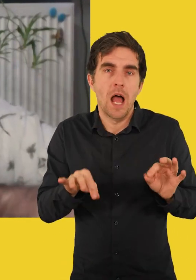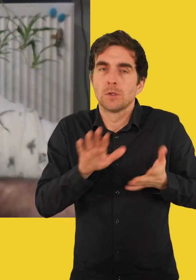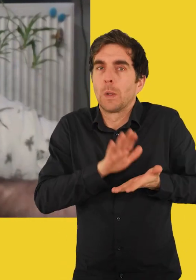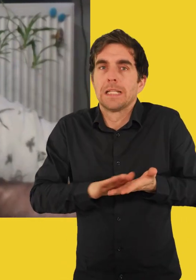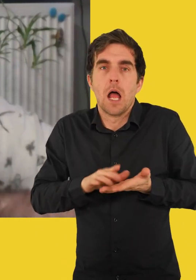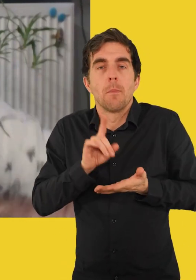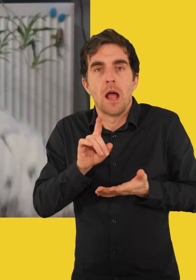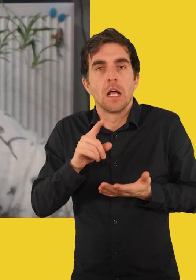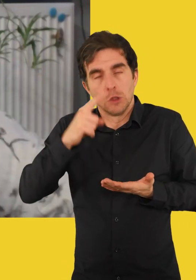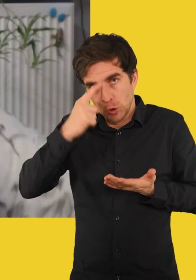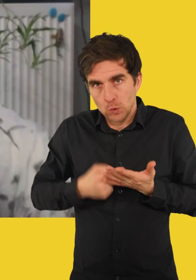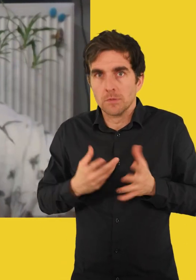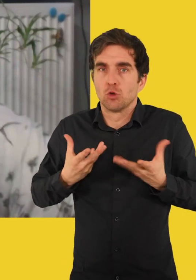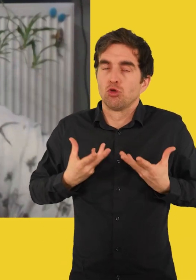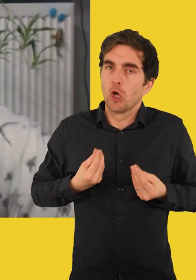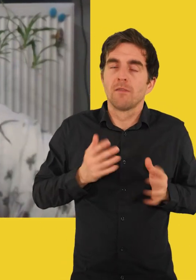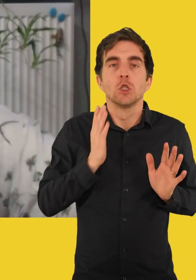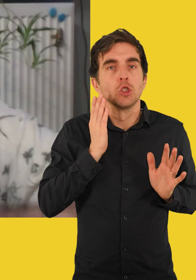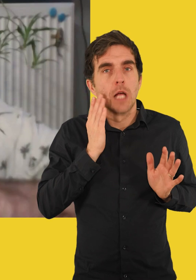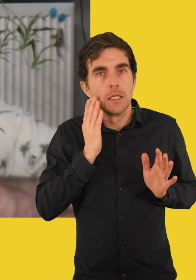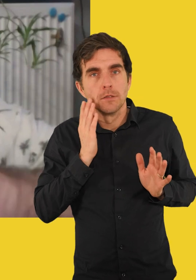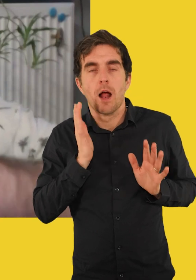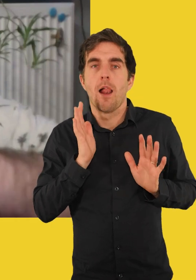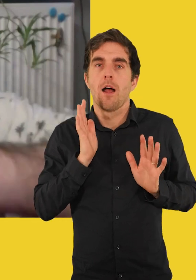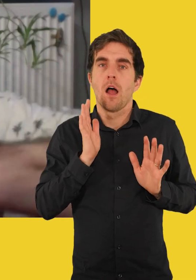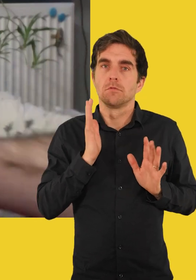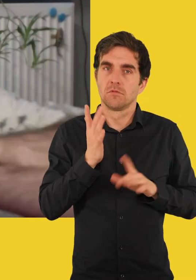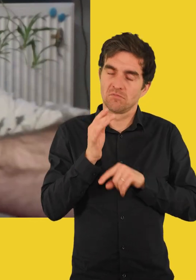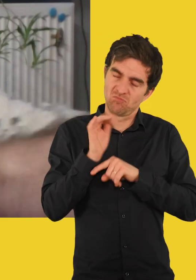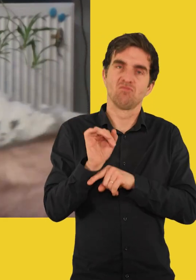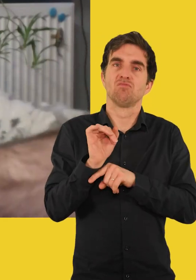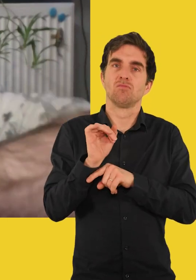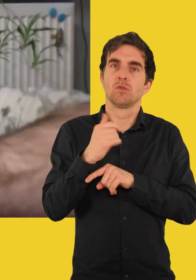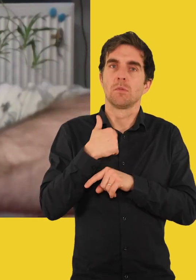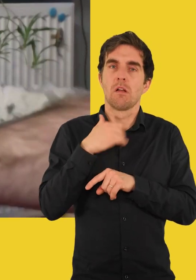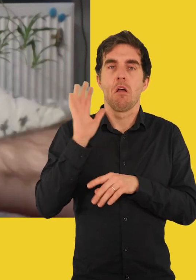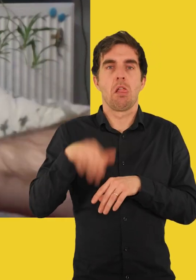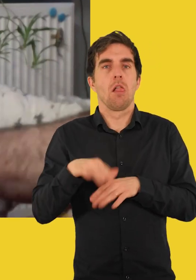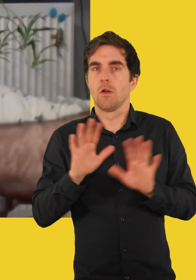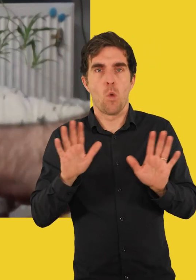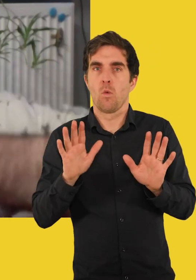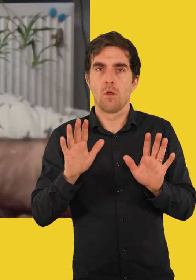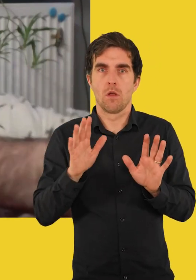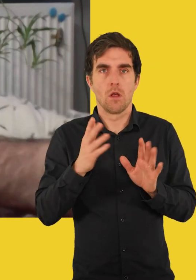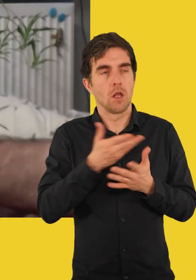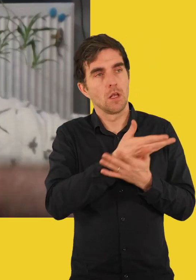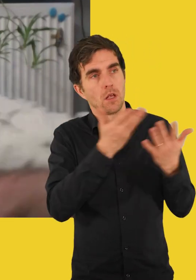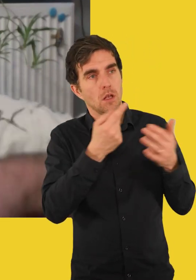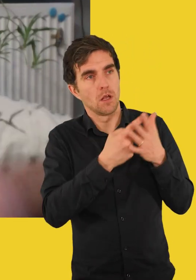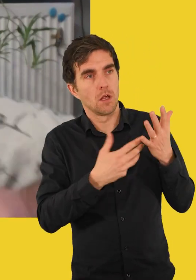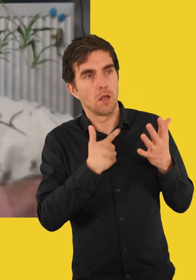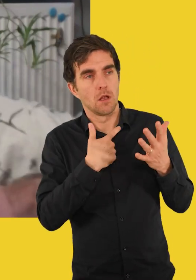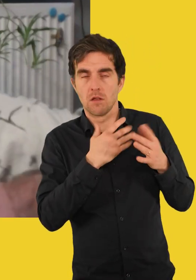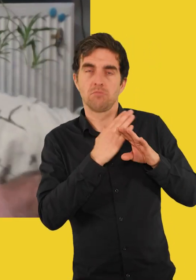tidy, but it chooses soft and gentle as a rowdy refusal to be useful, as direct opposition to the demands